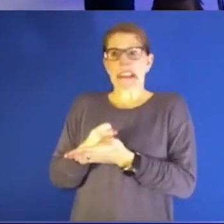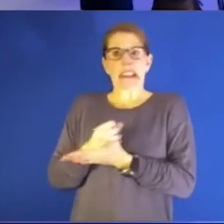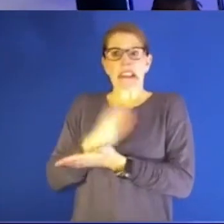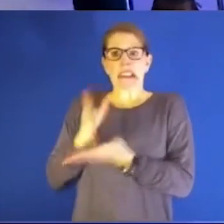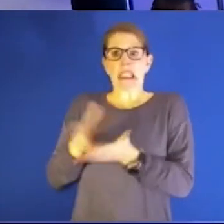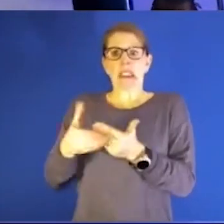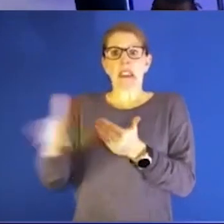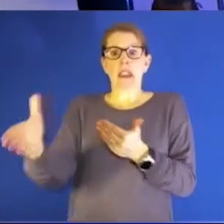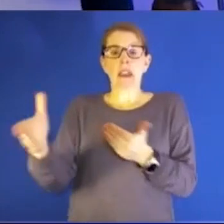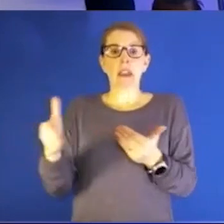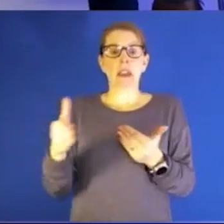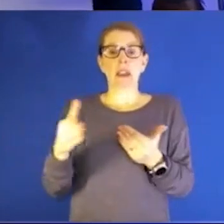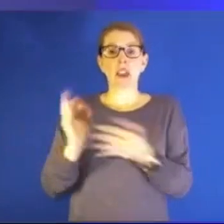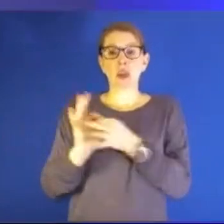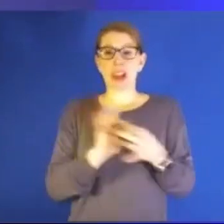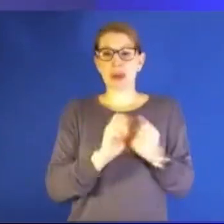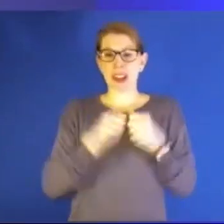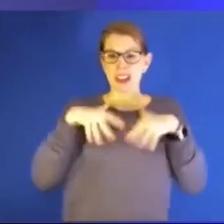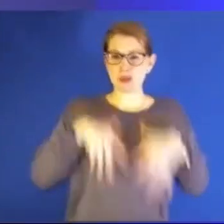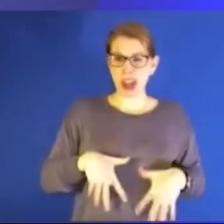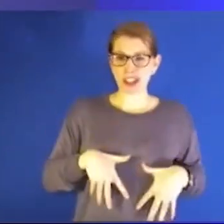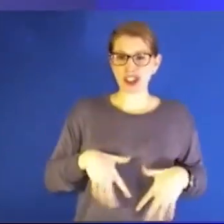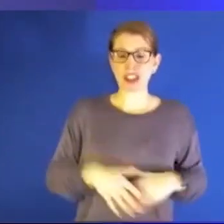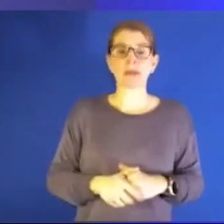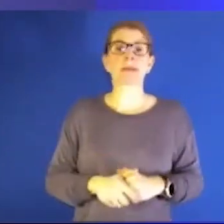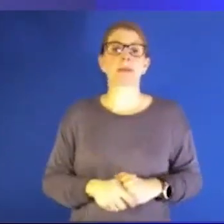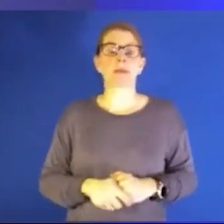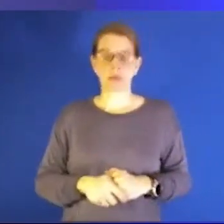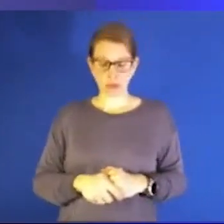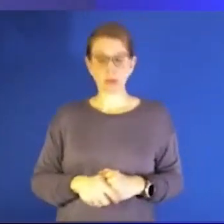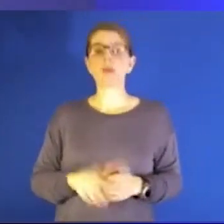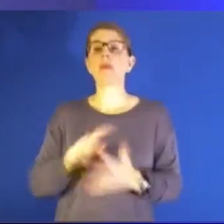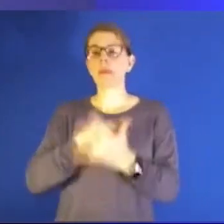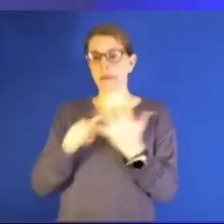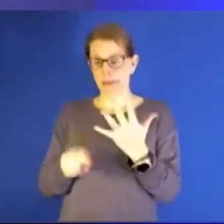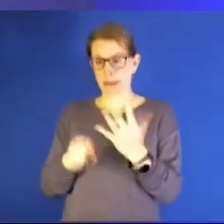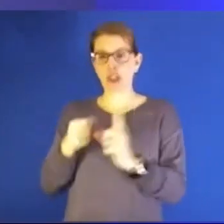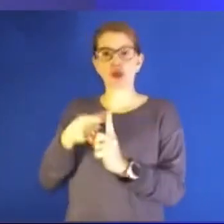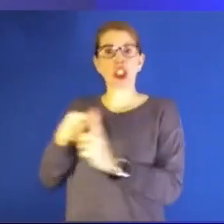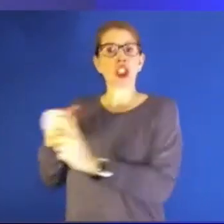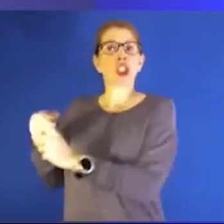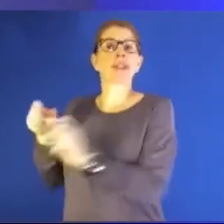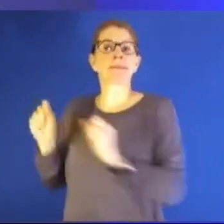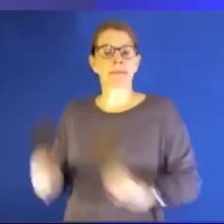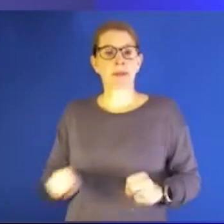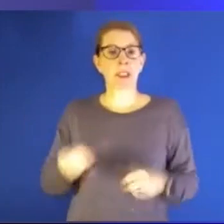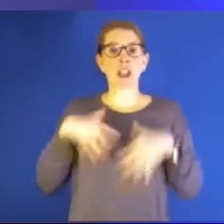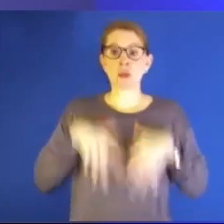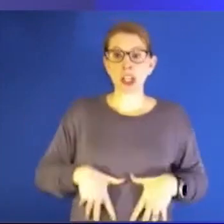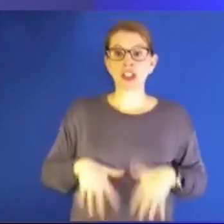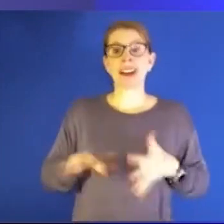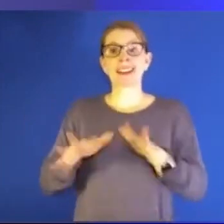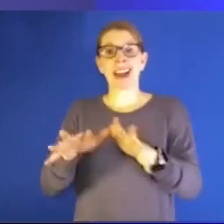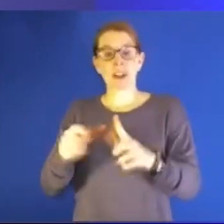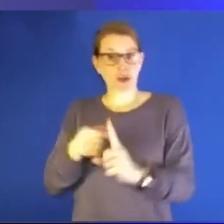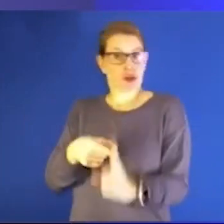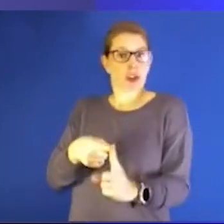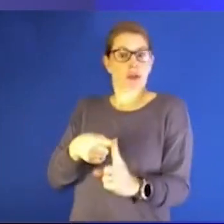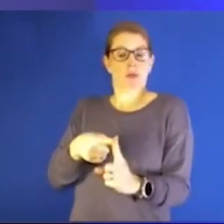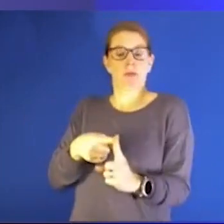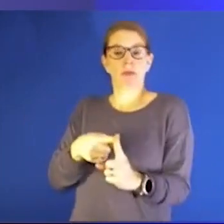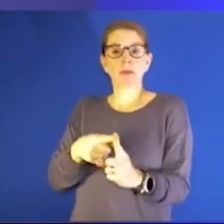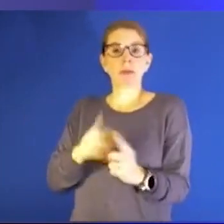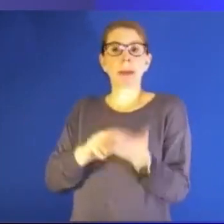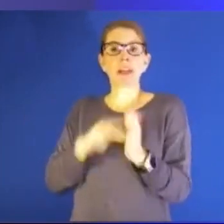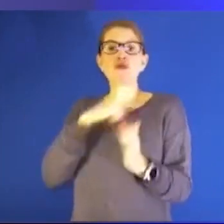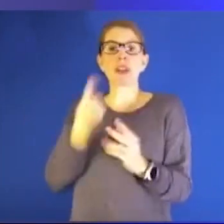linked to depression? Yeah, so absolutely. All of those things can be triggers. And like we said, depression and anxiety can also increase your risk of